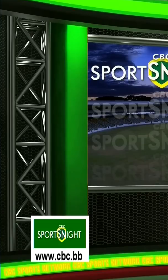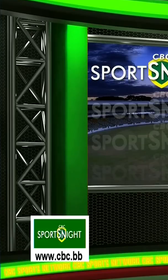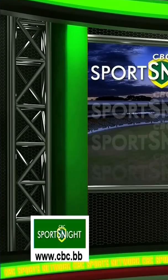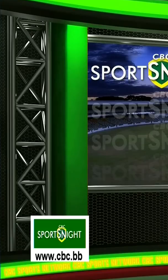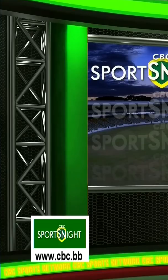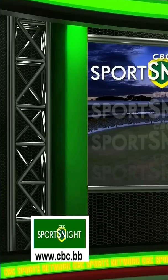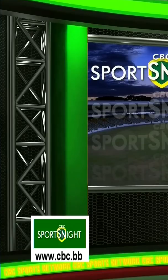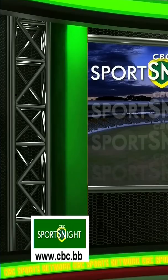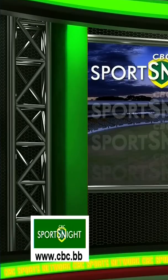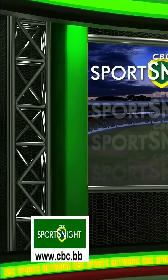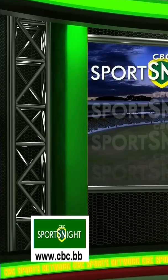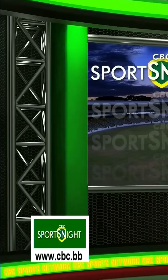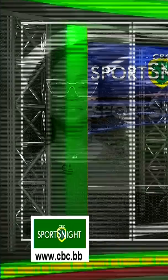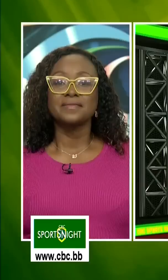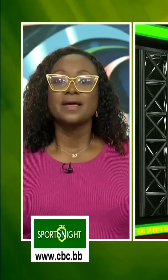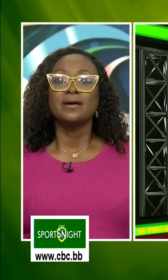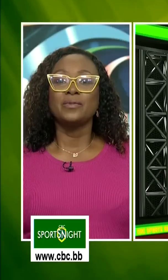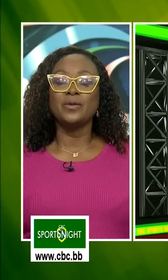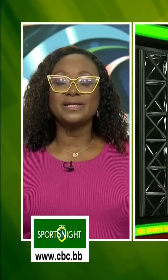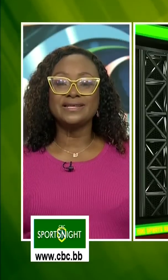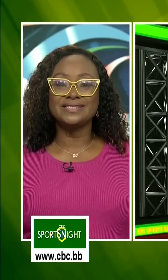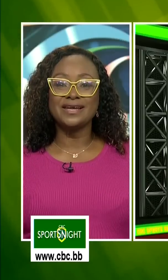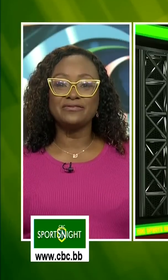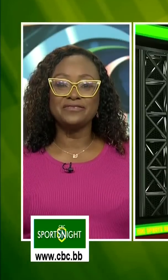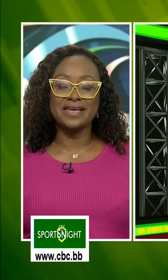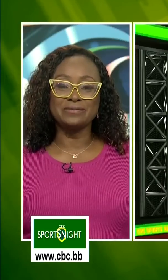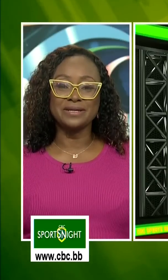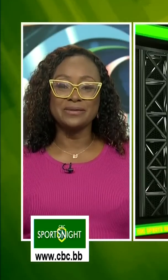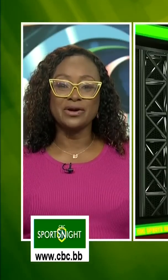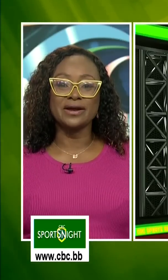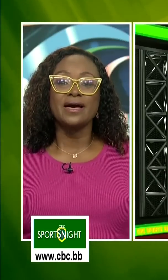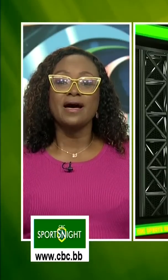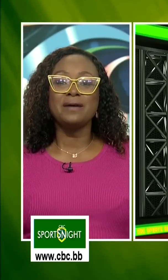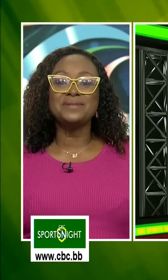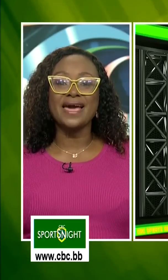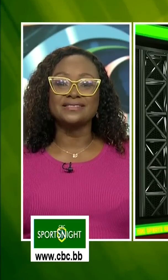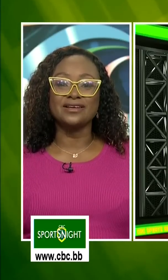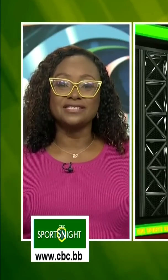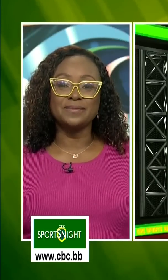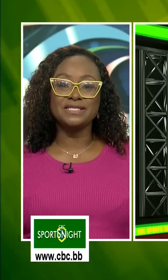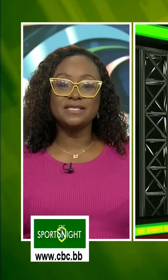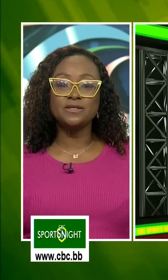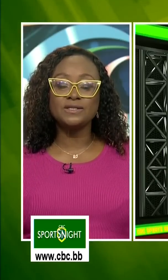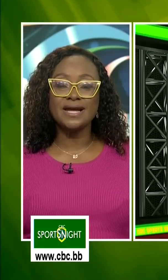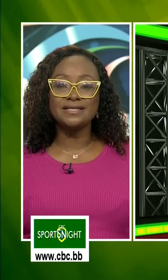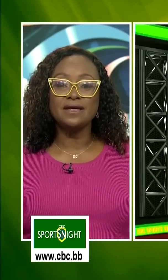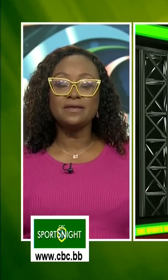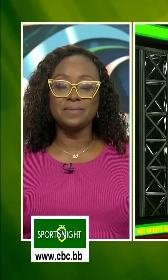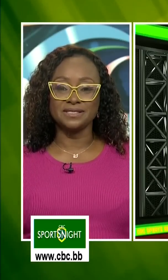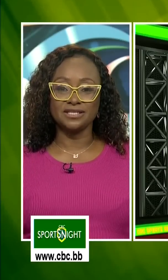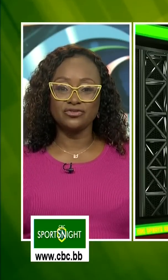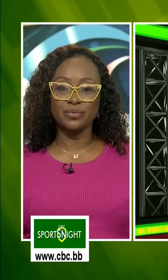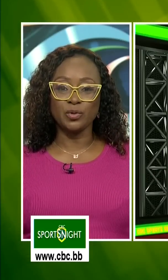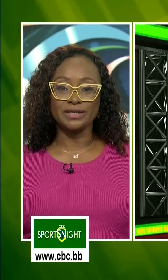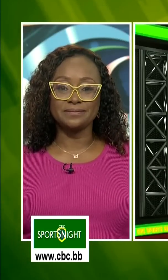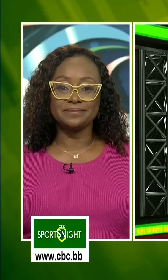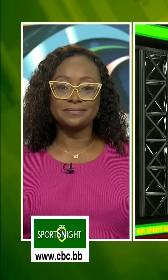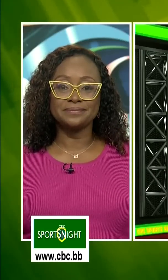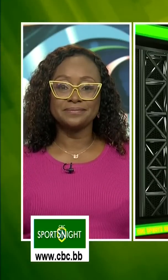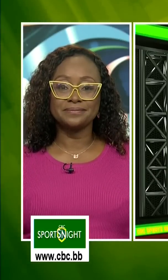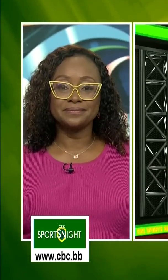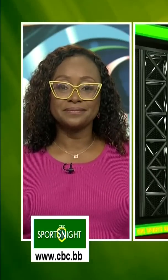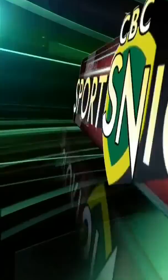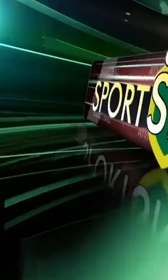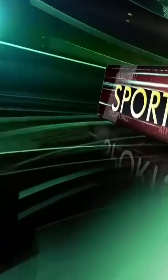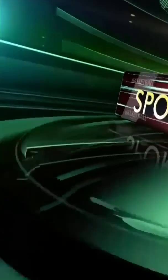from the Umpires Association. Well, we'll listen out for that plea, Mark. Up next on CBC's Newsnight, the Business Report.